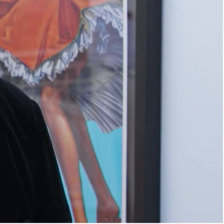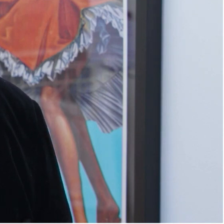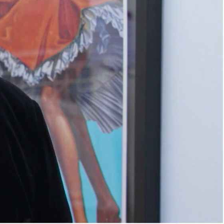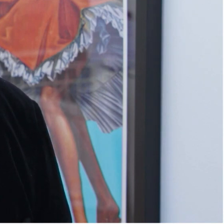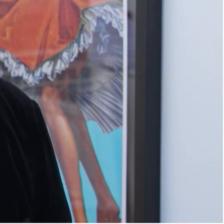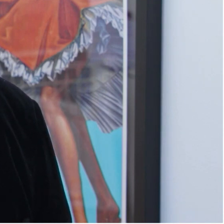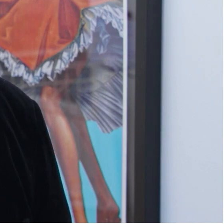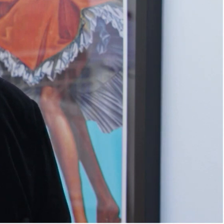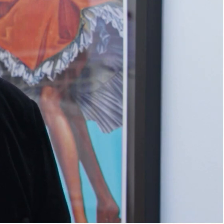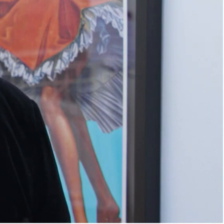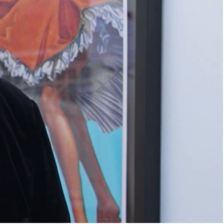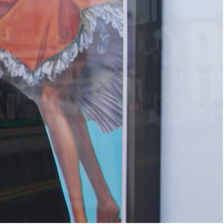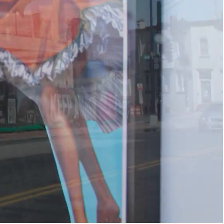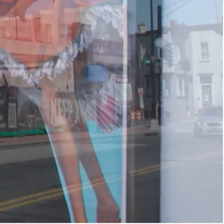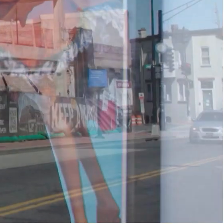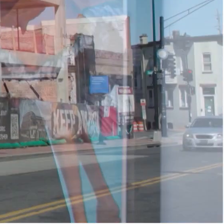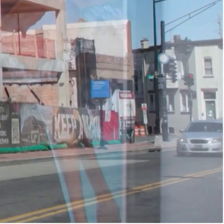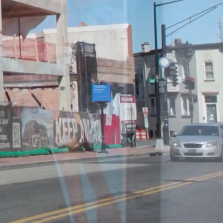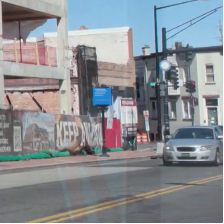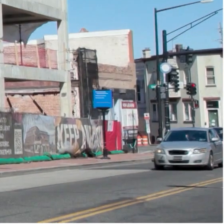this beloved neighborhood.